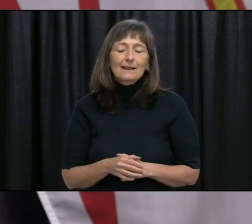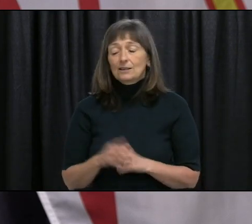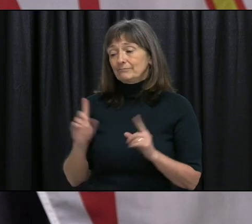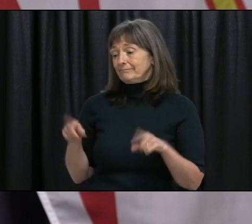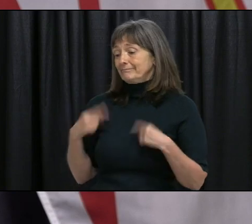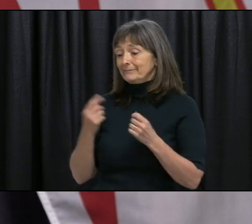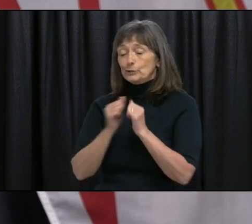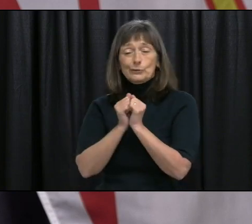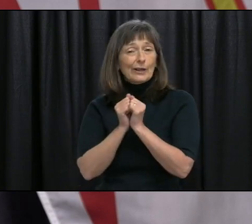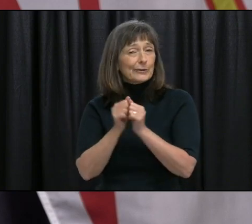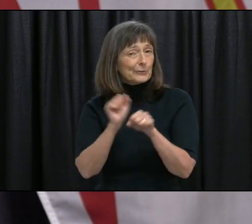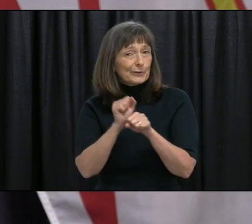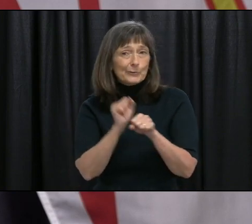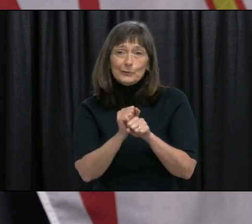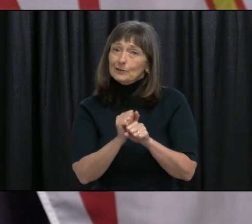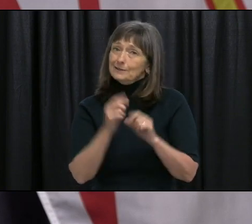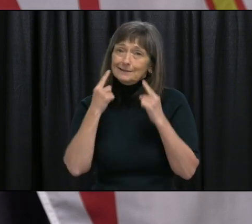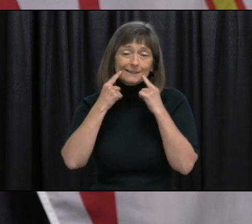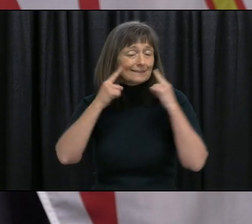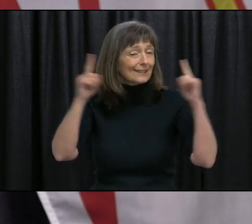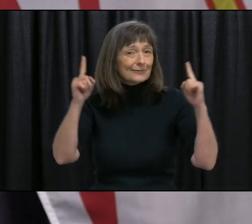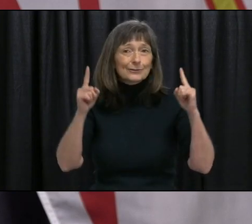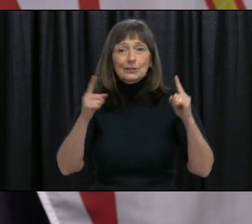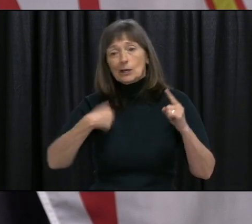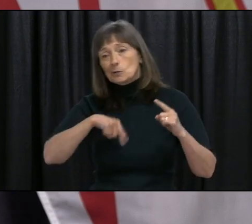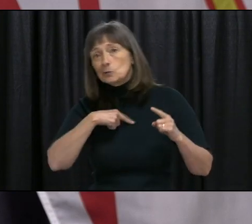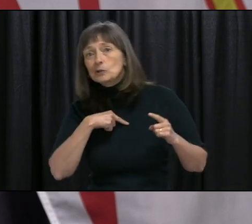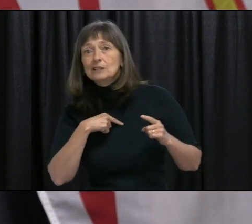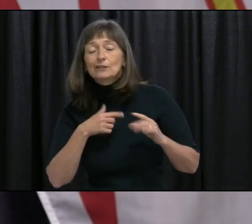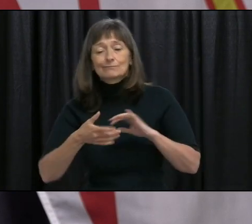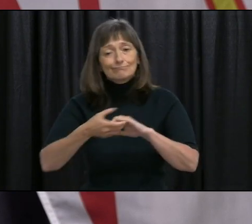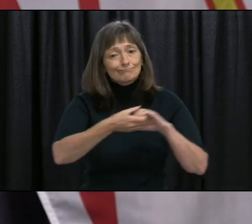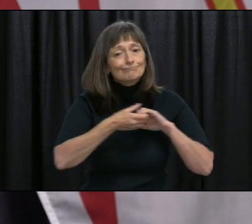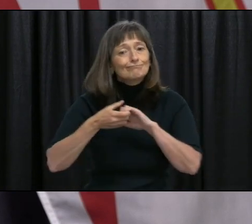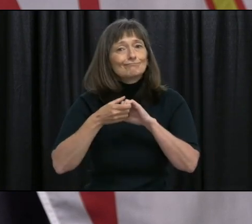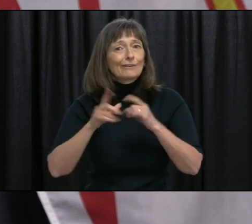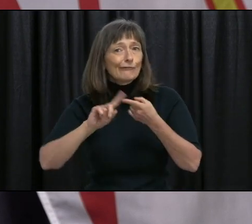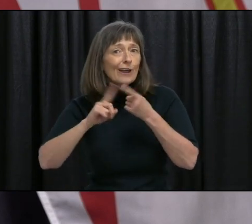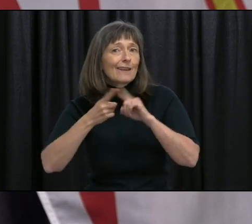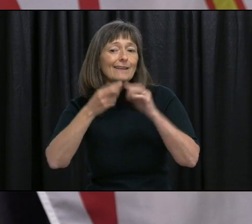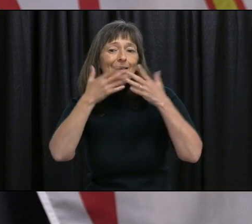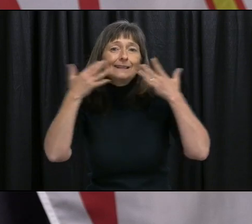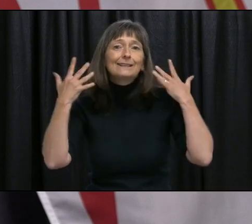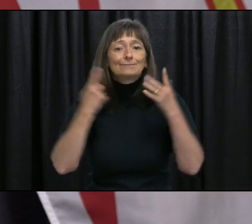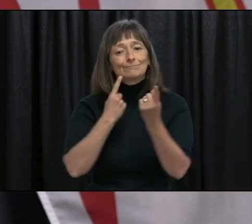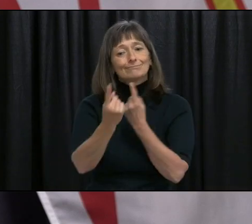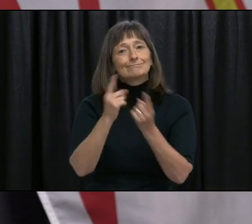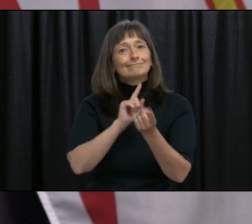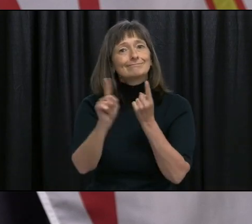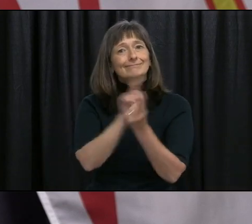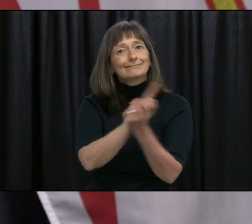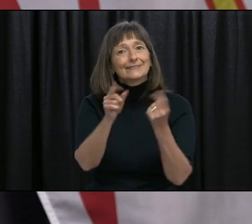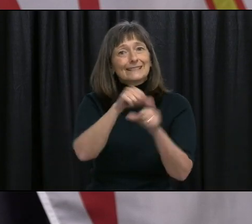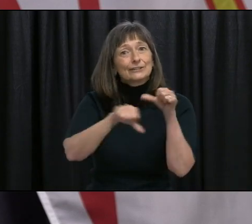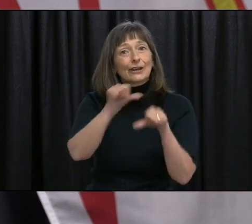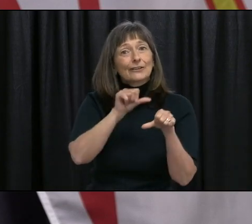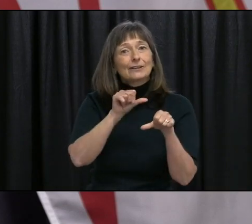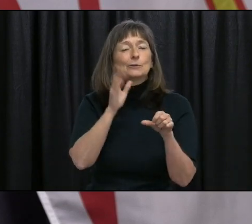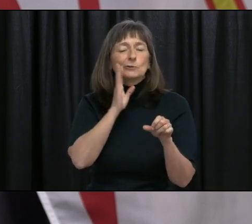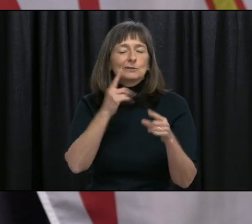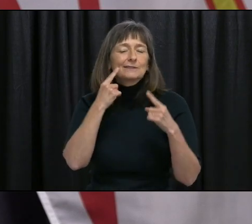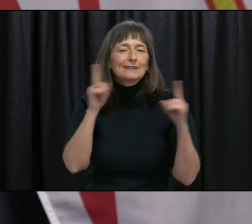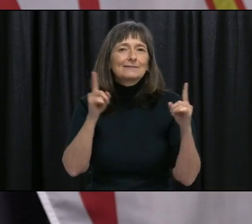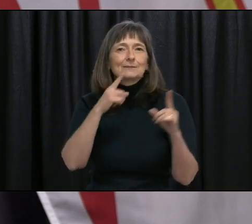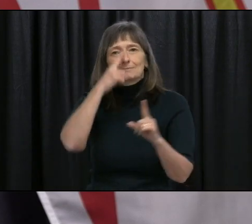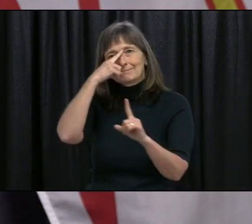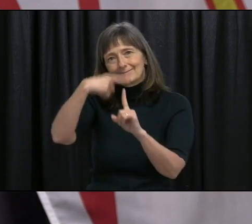pandemic, and with our continued collegial spirit and determination, I know we will successfully see it through. So hold fast, Newfoundland and